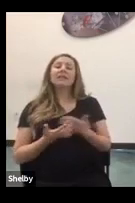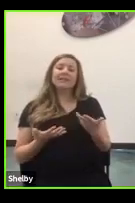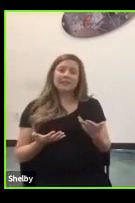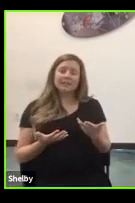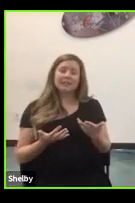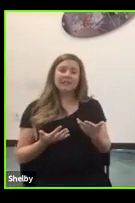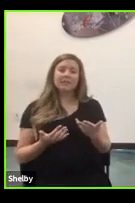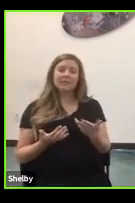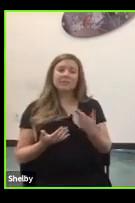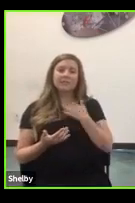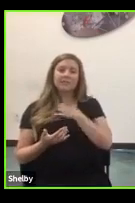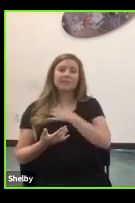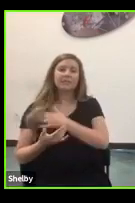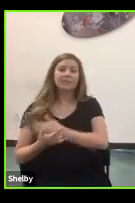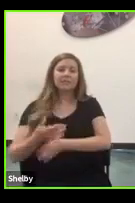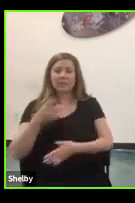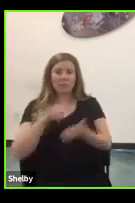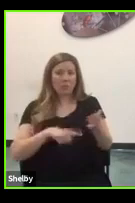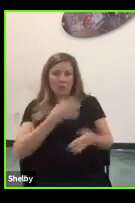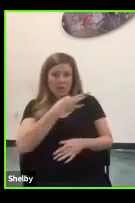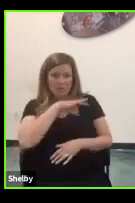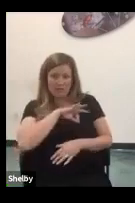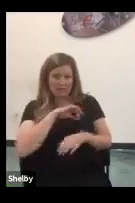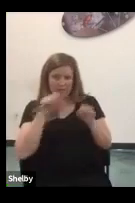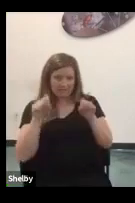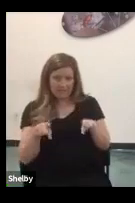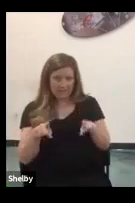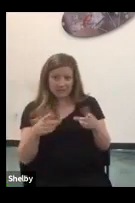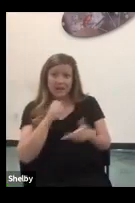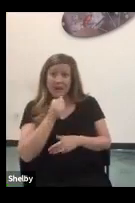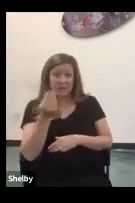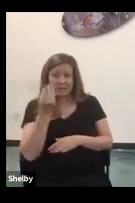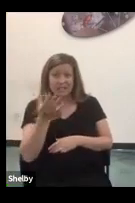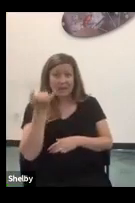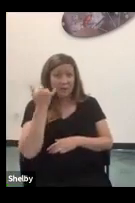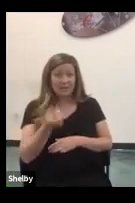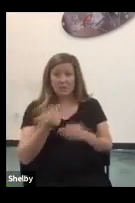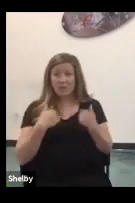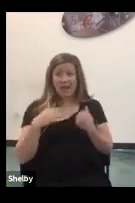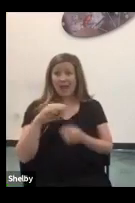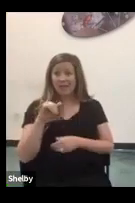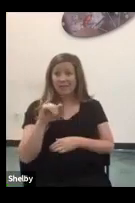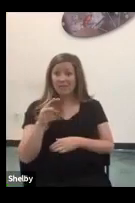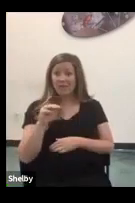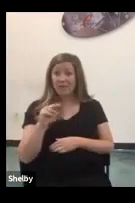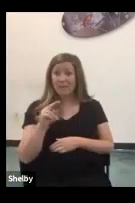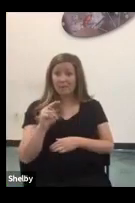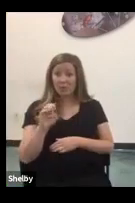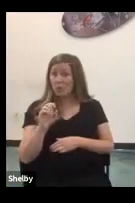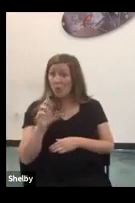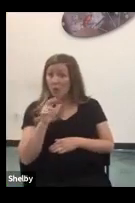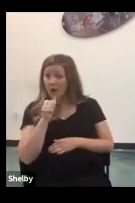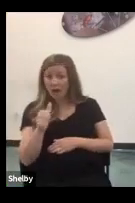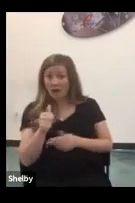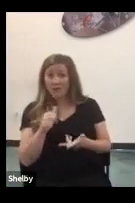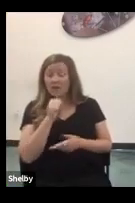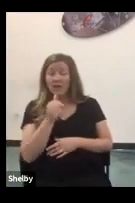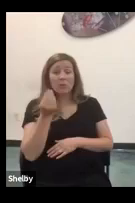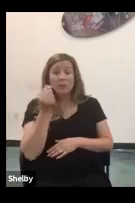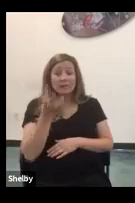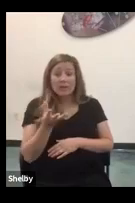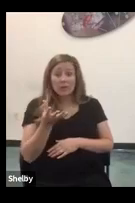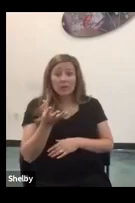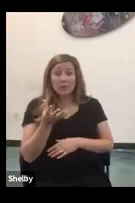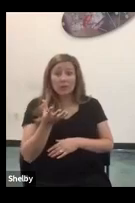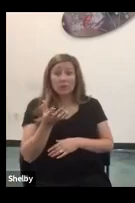be, what is the benefit of that test? It's not going to tell you if you are immune or not. It's not going to tell you if it should